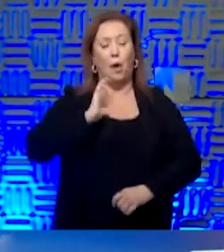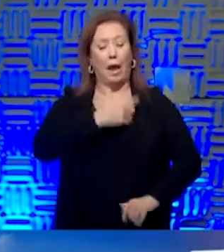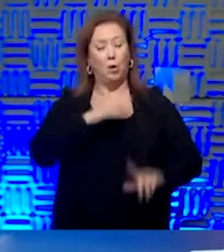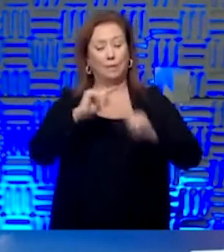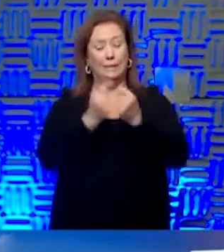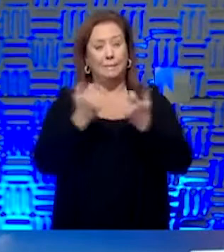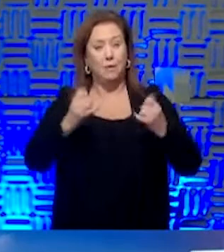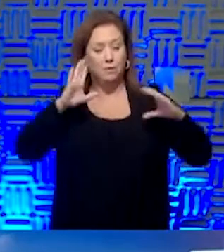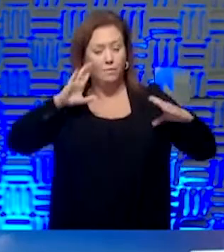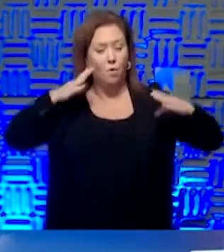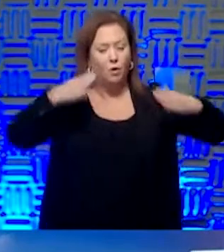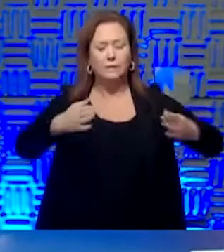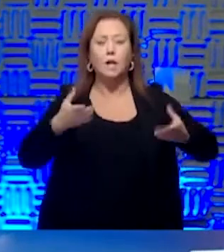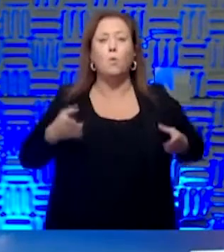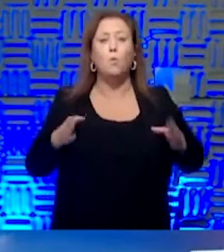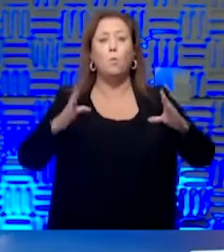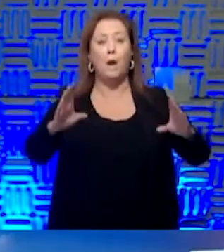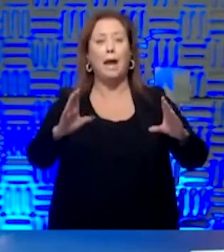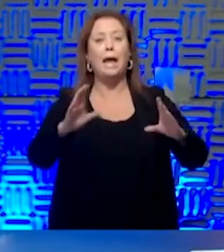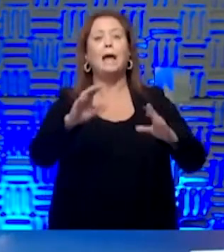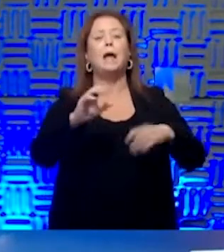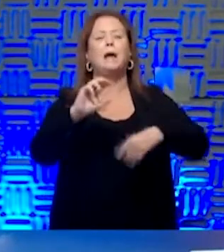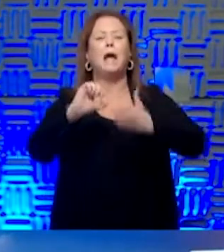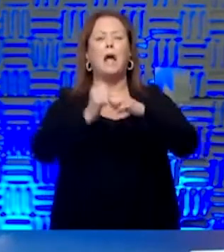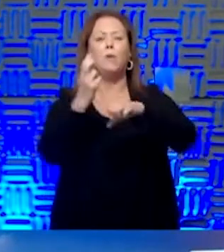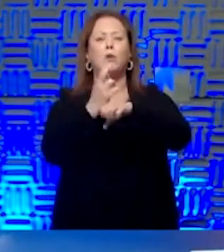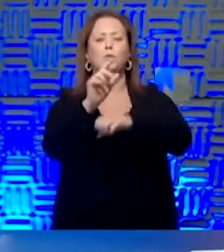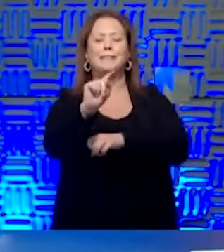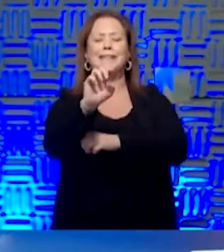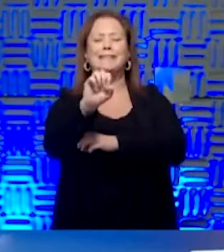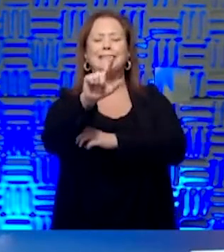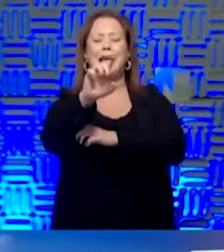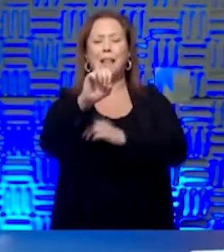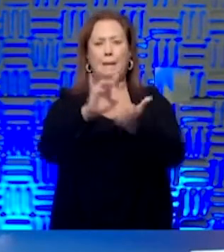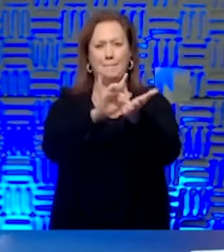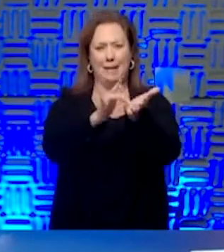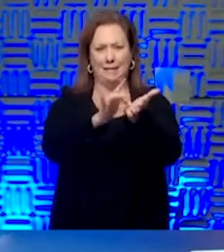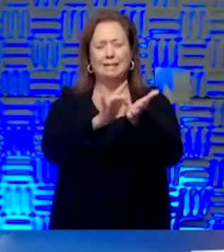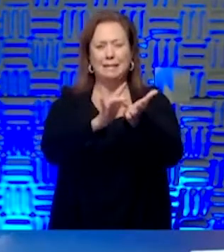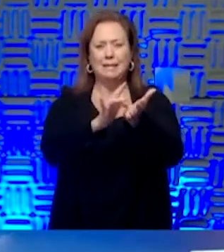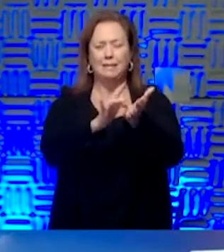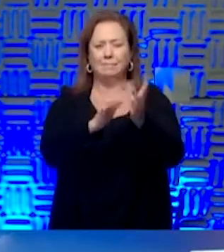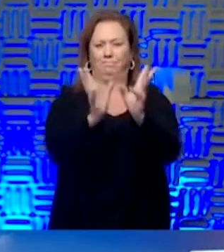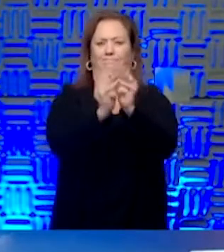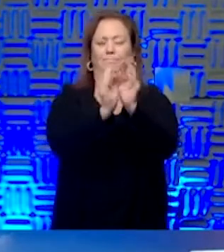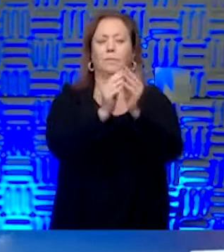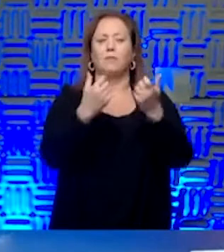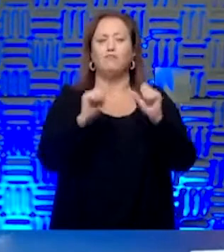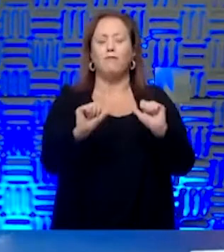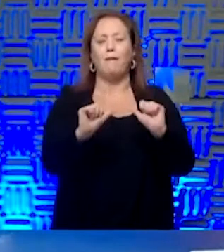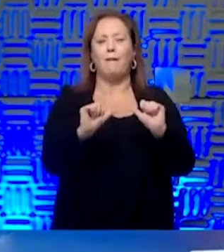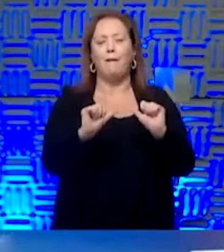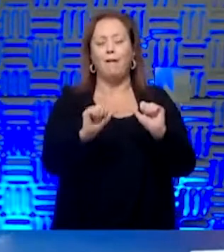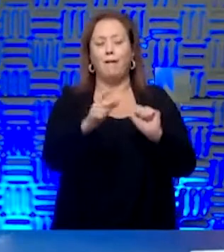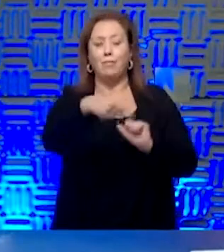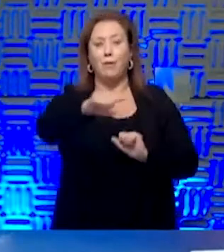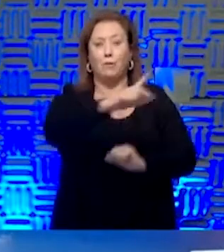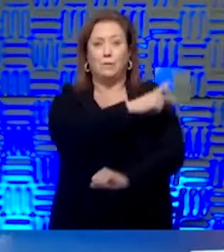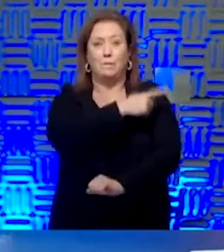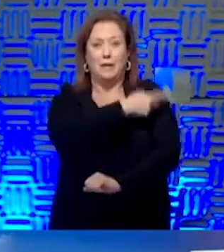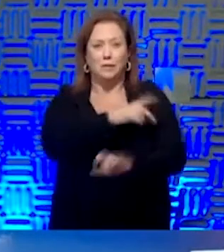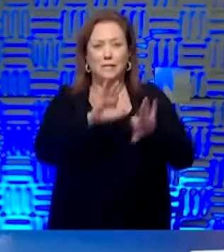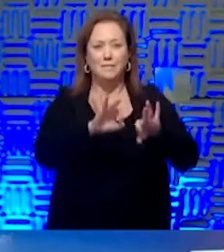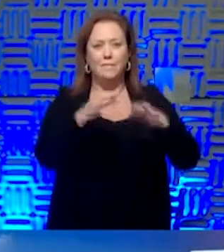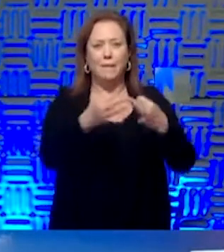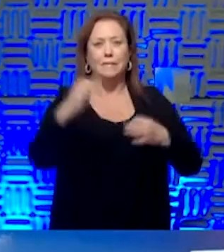making sure that we're using telemedicine the very best we can to try to bring those patients and